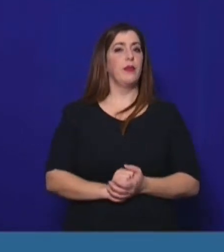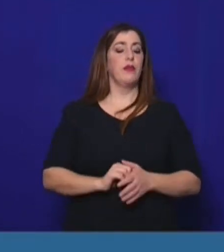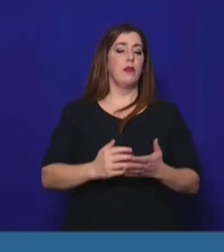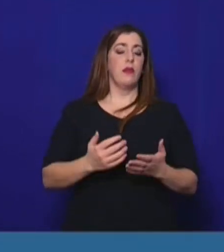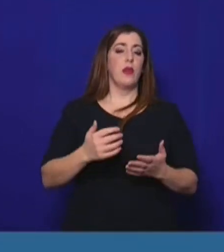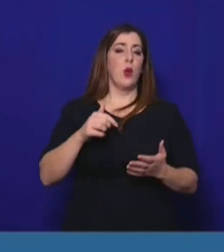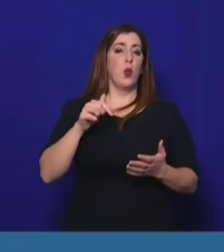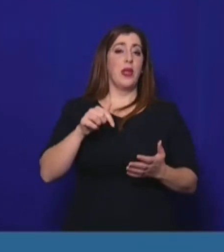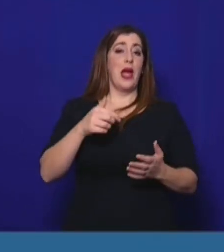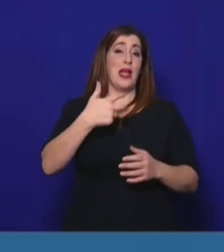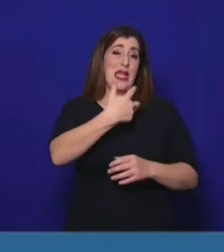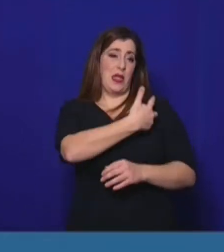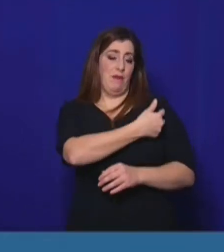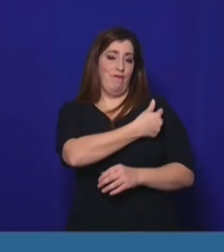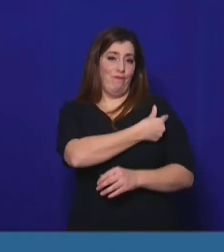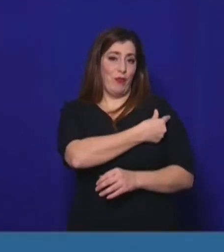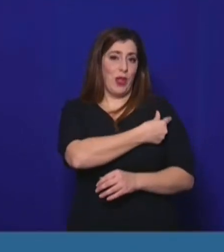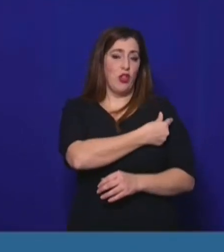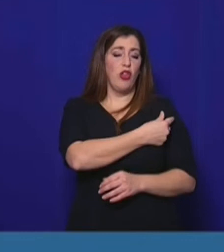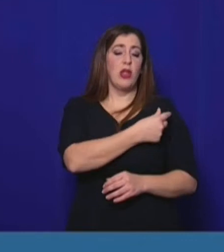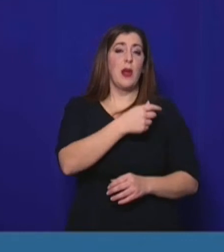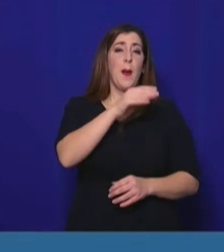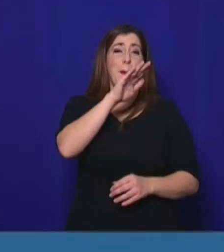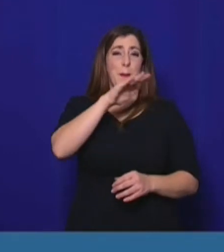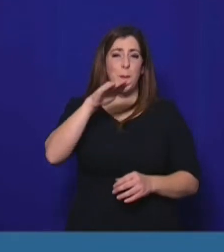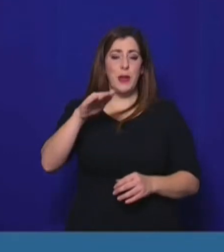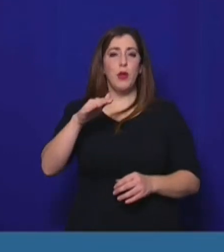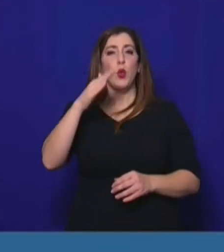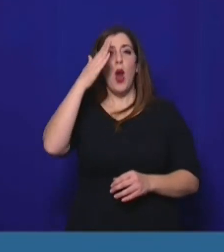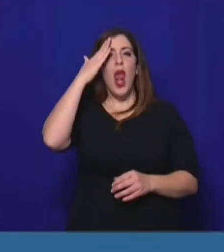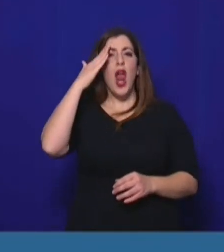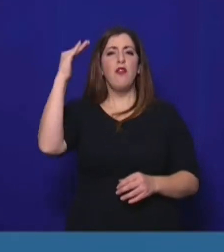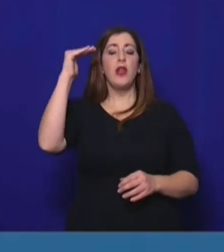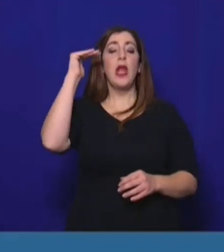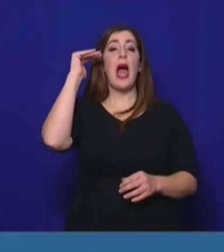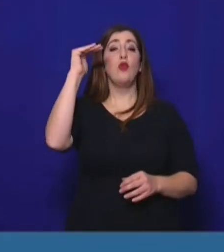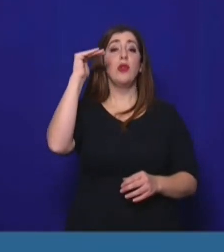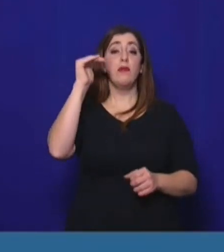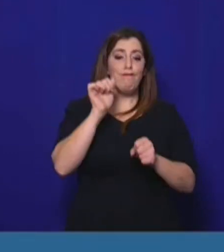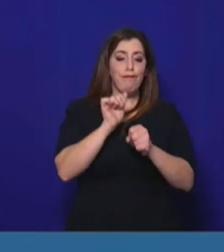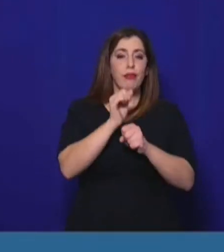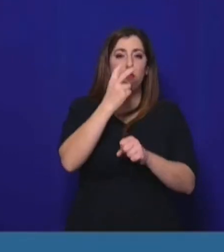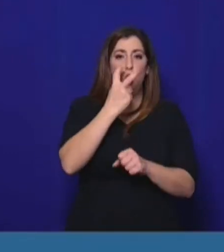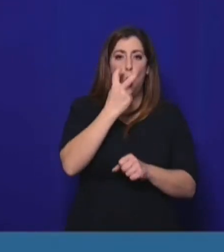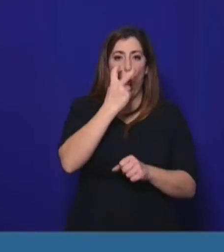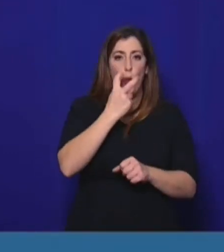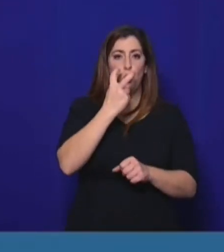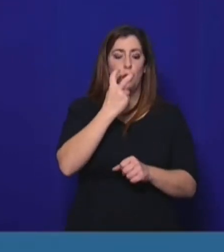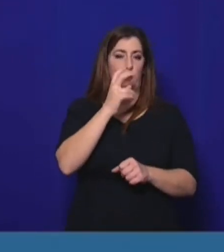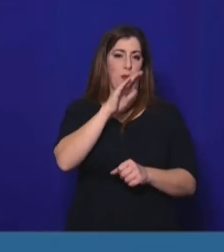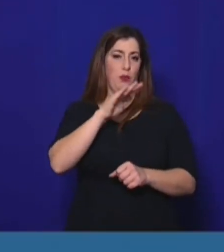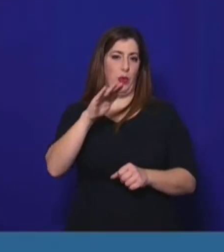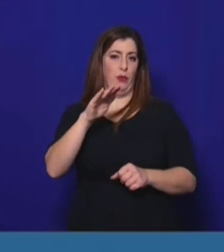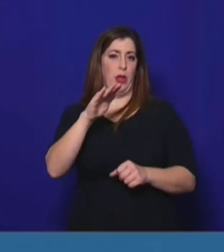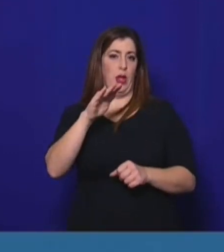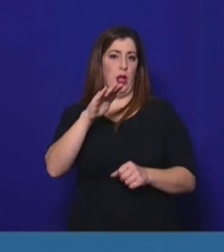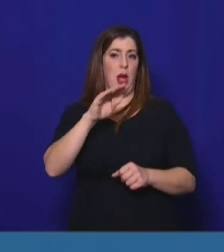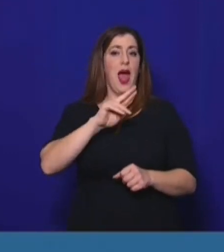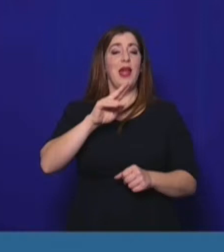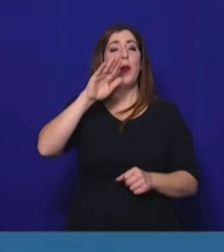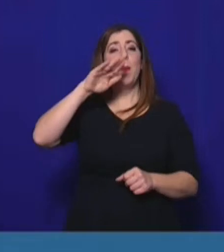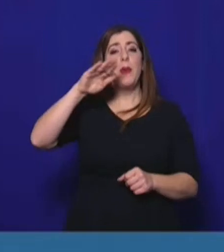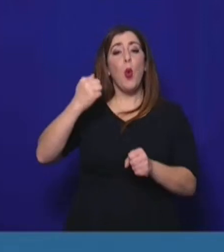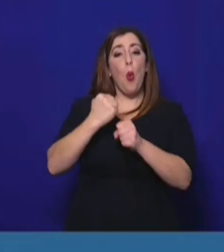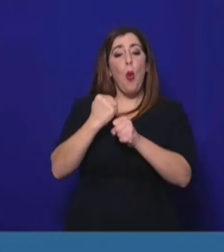living within elderly homes and the staff who work with them. And also, as from next week, all those people who are